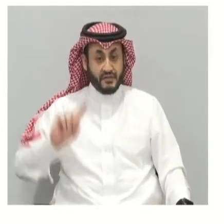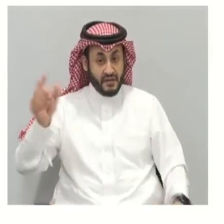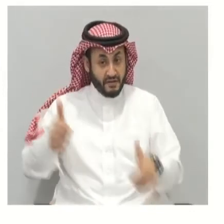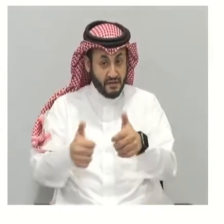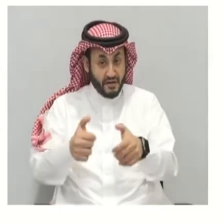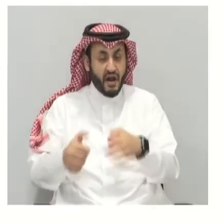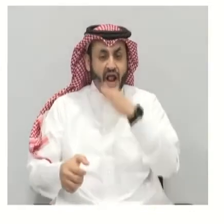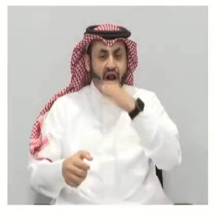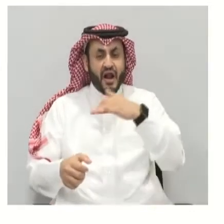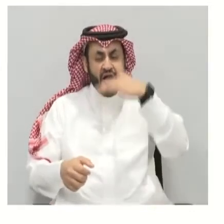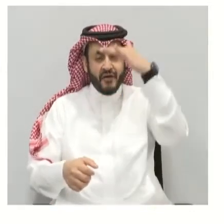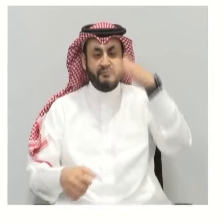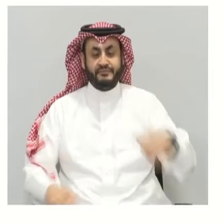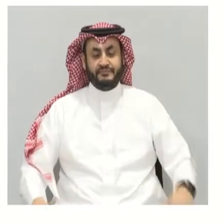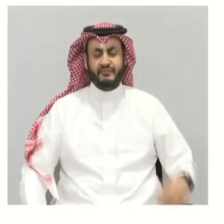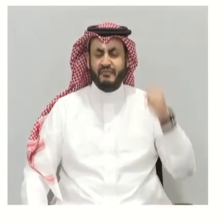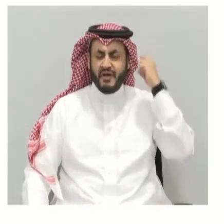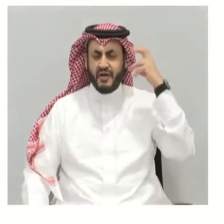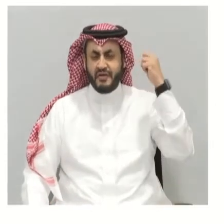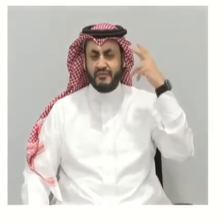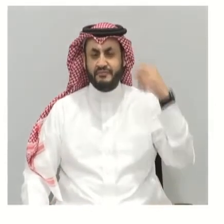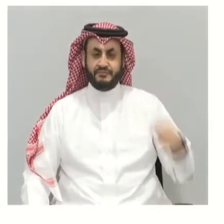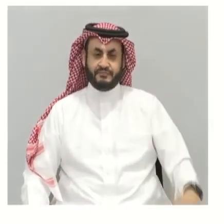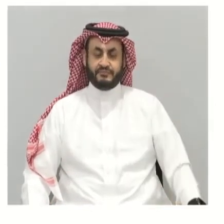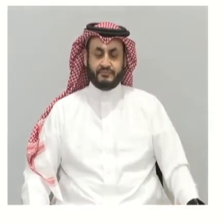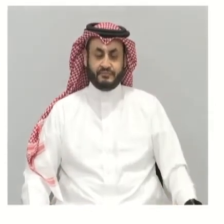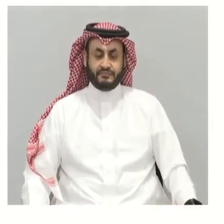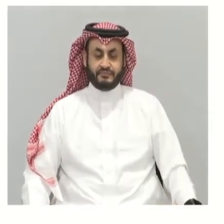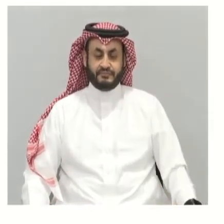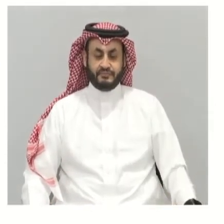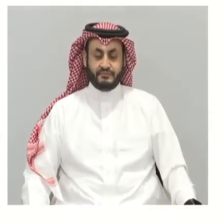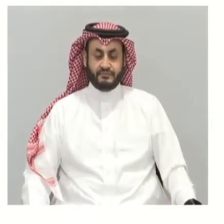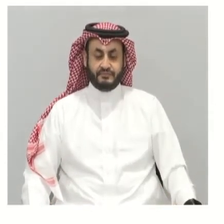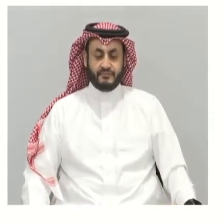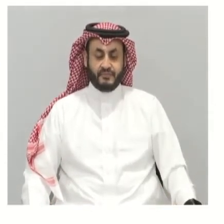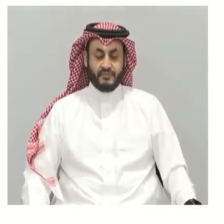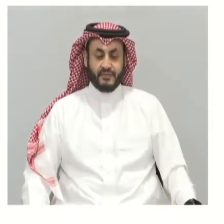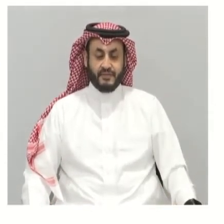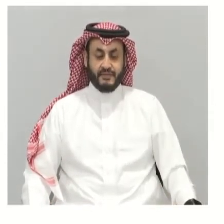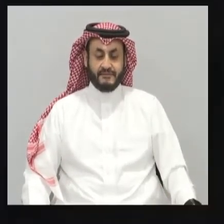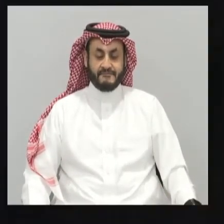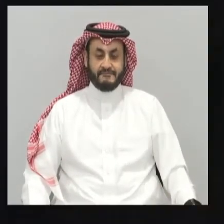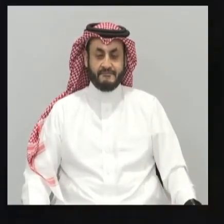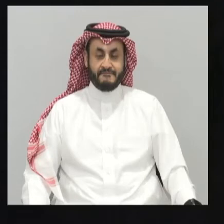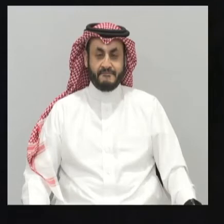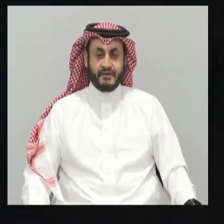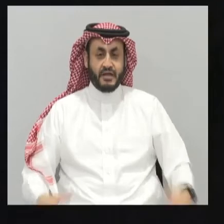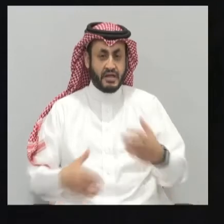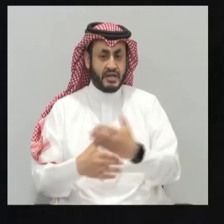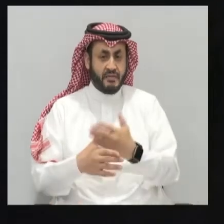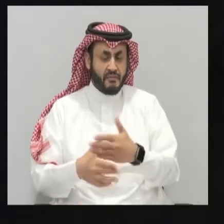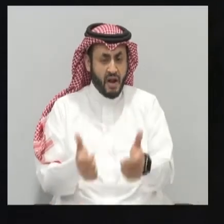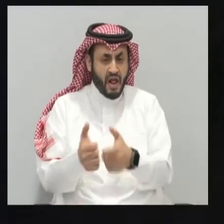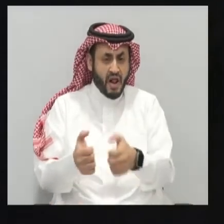that the people are playing these video games, you are going to hear screams coming from that part because people are